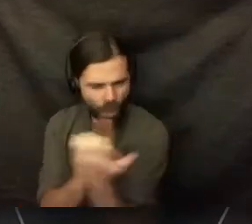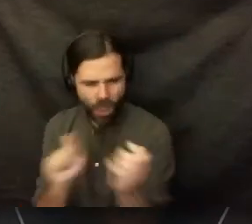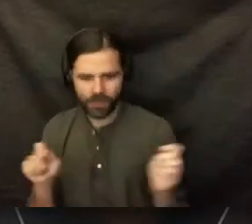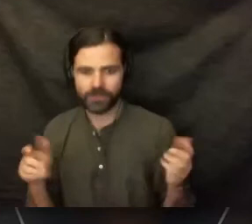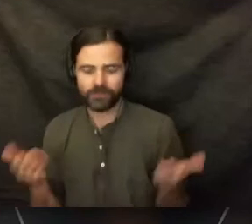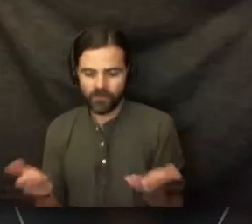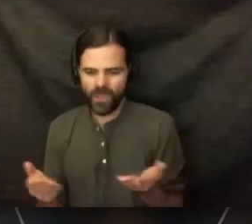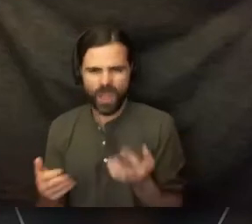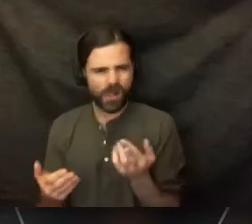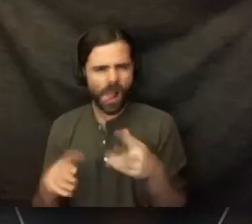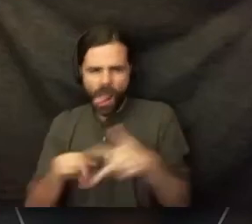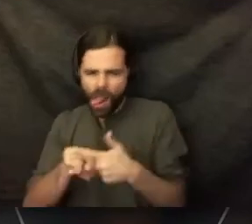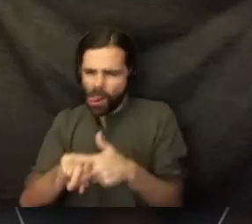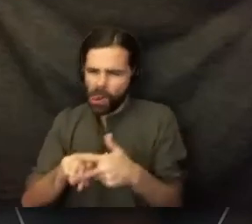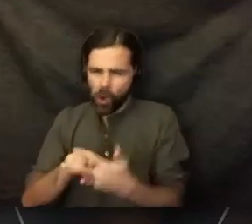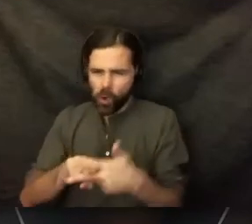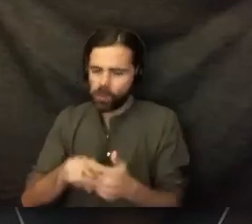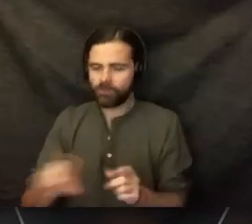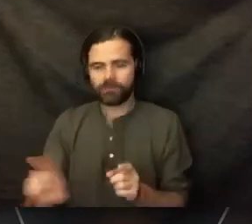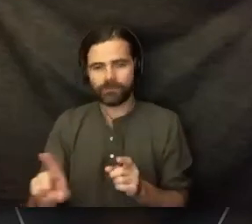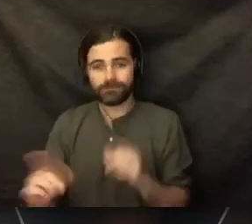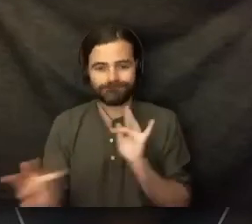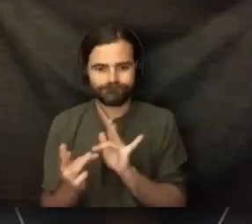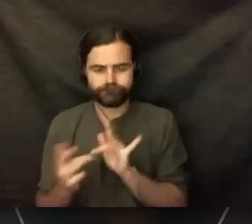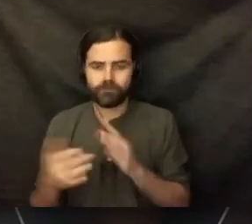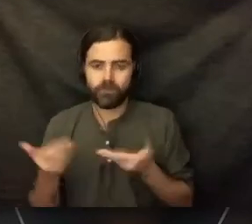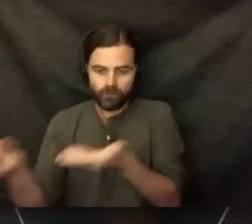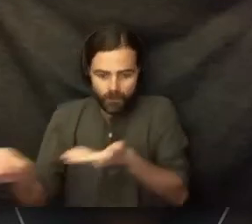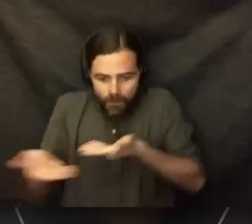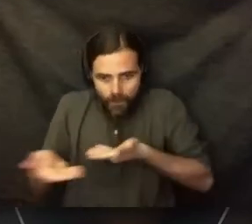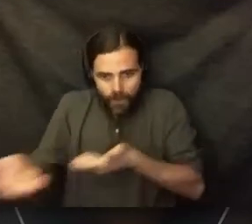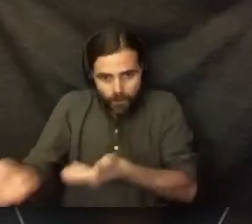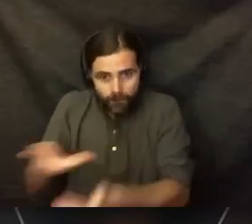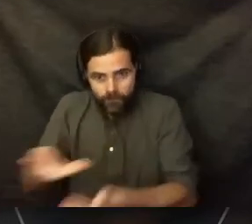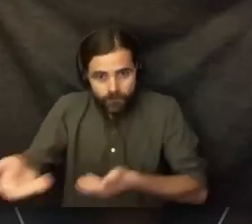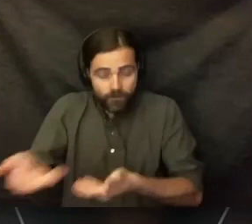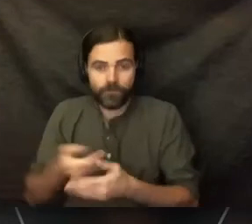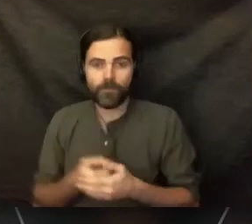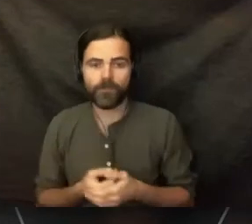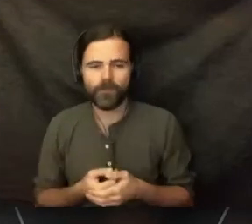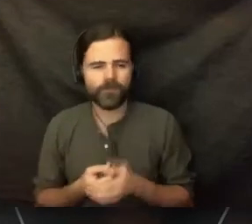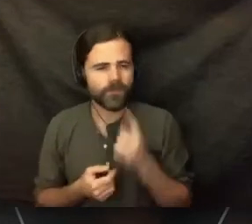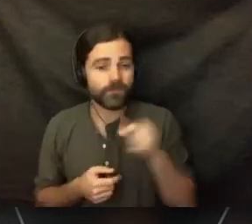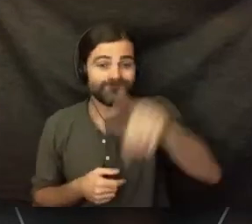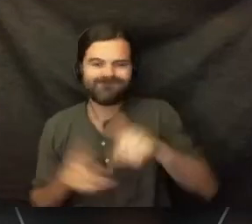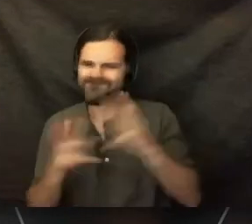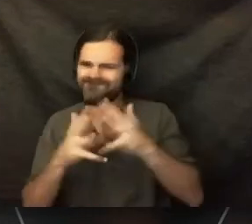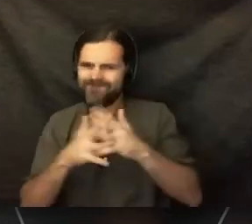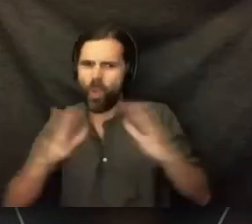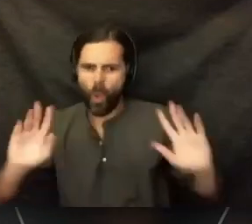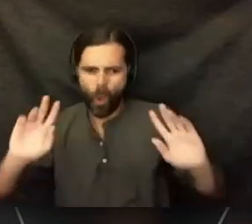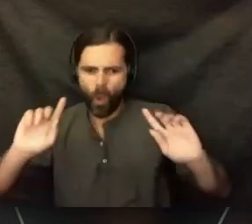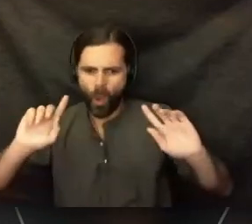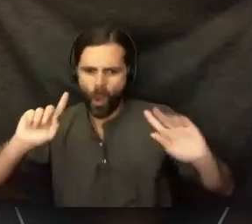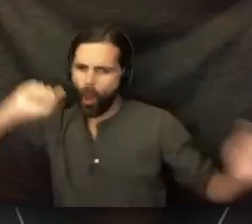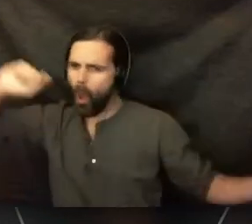the way through to the deep code errors, which are from accounting to budgeting mechanisms. This is a structural transformation if we're really going to